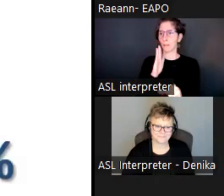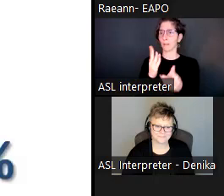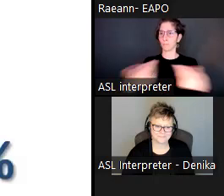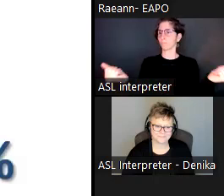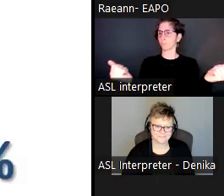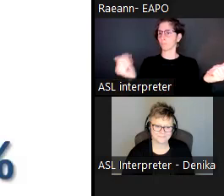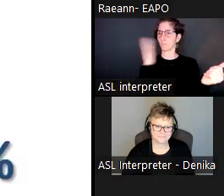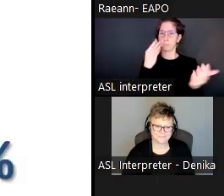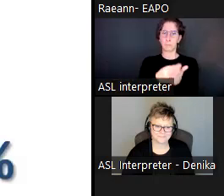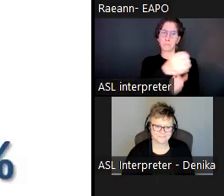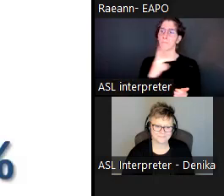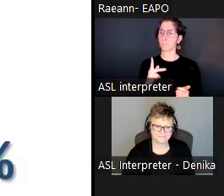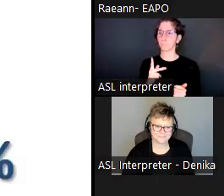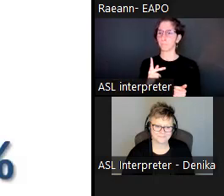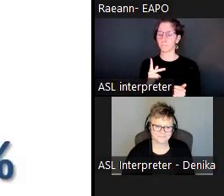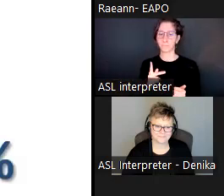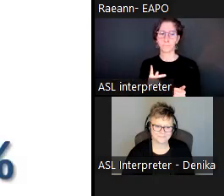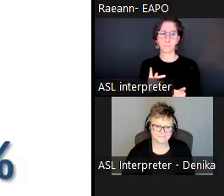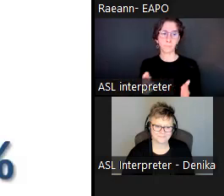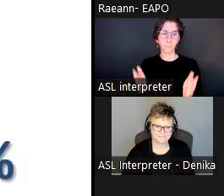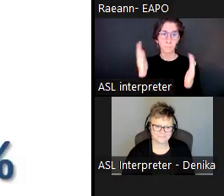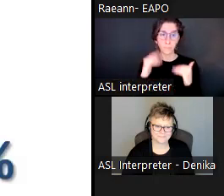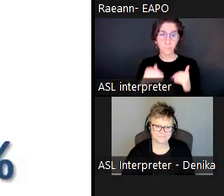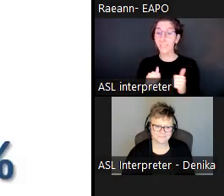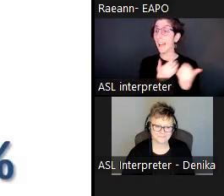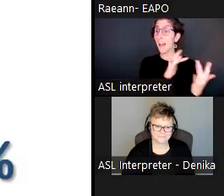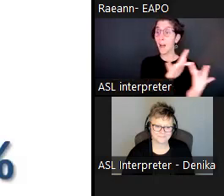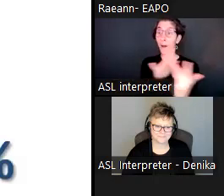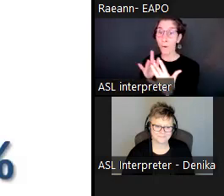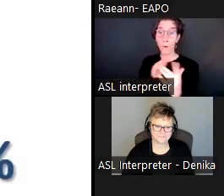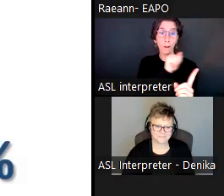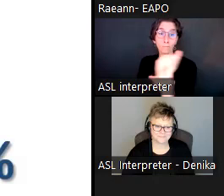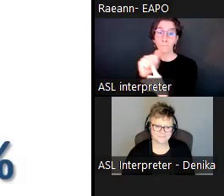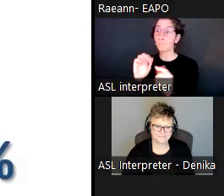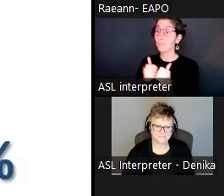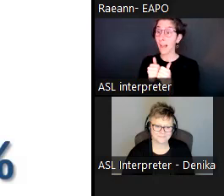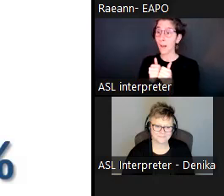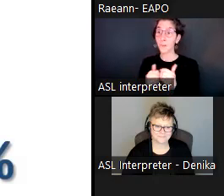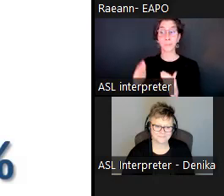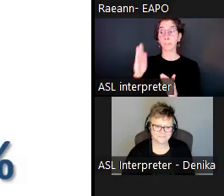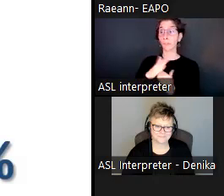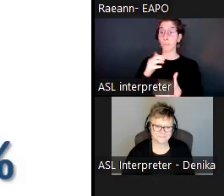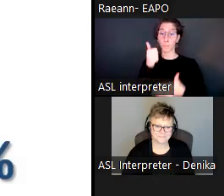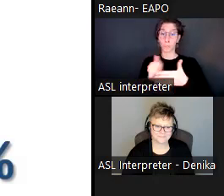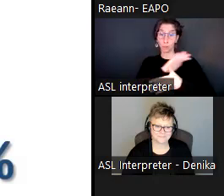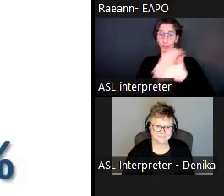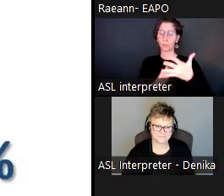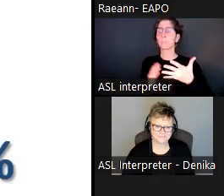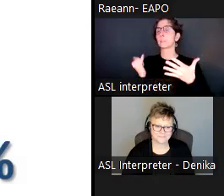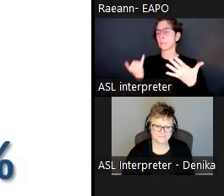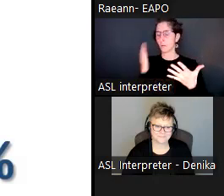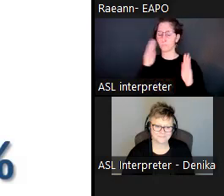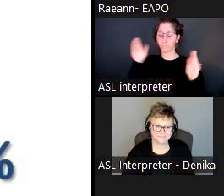So the top solicitation methods. So today we're just concentrating on